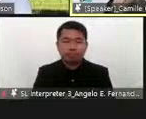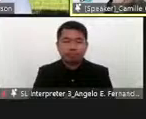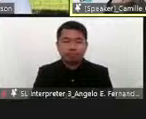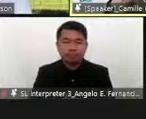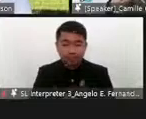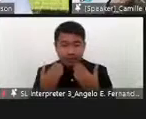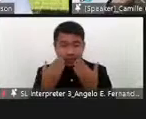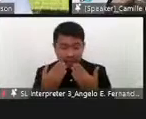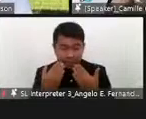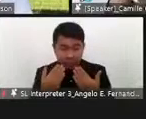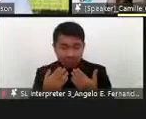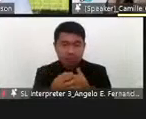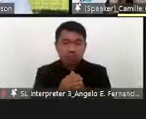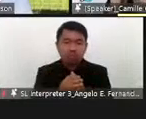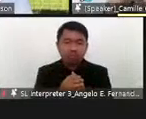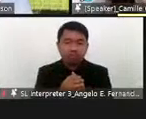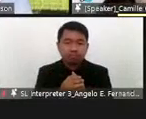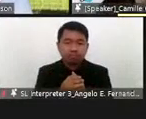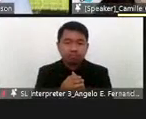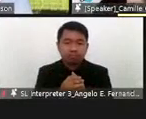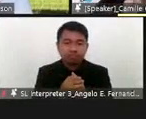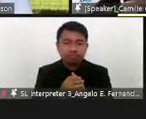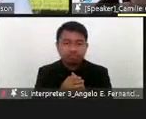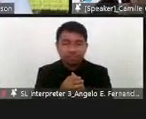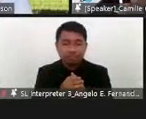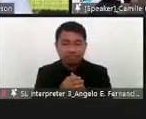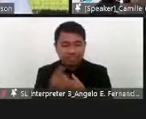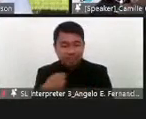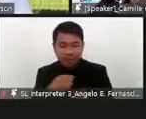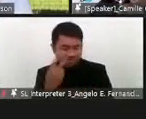Thank you for the idea. Thank you, Miss. So we'll look into that.